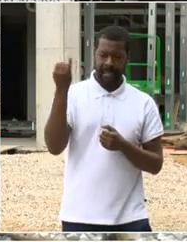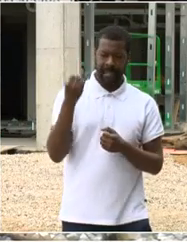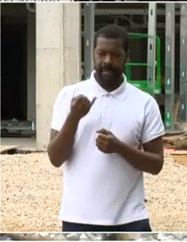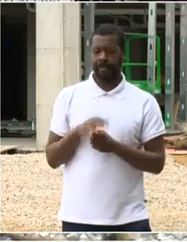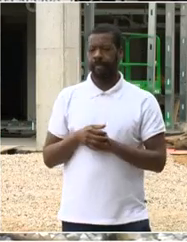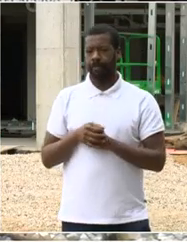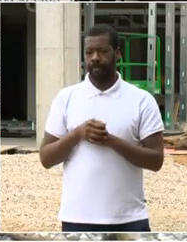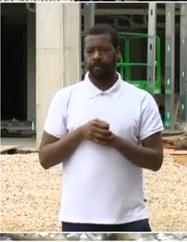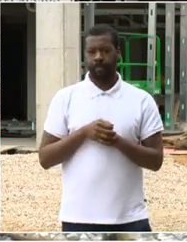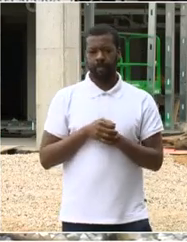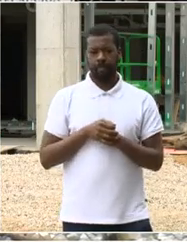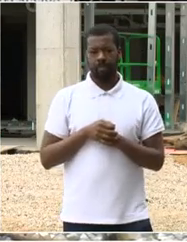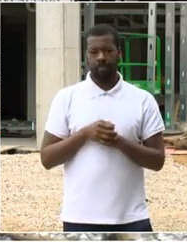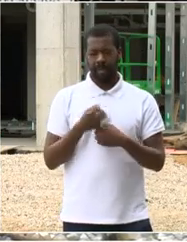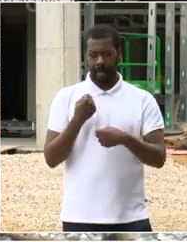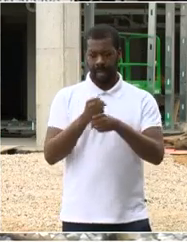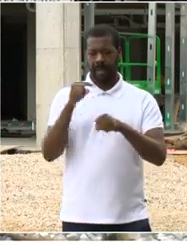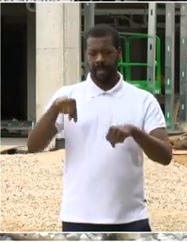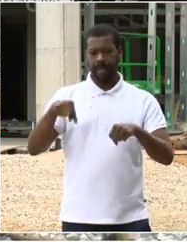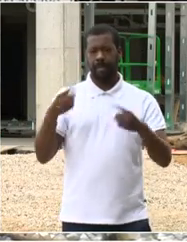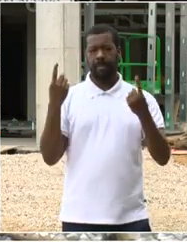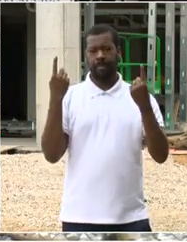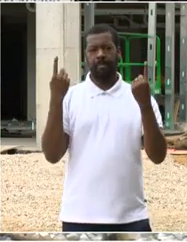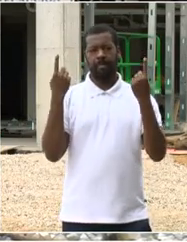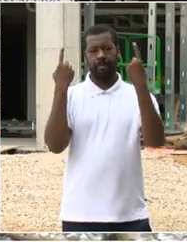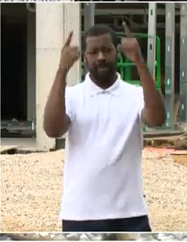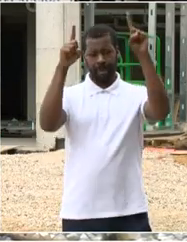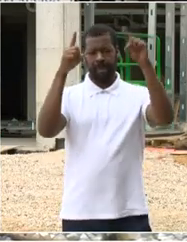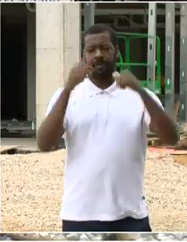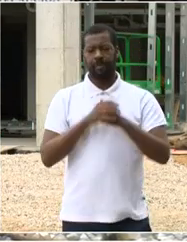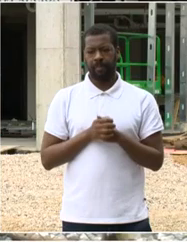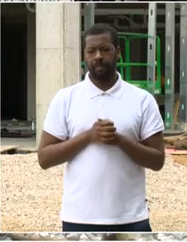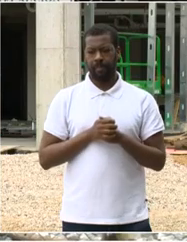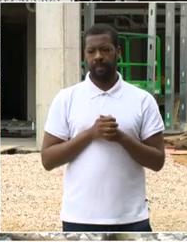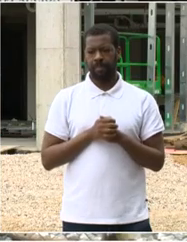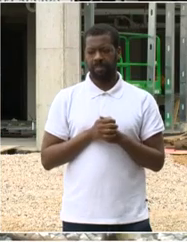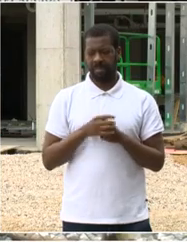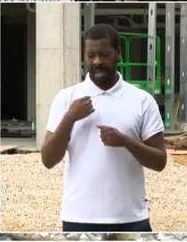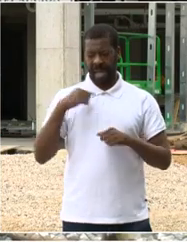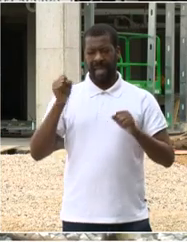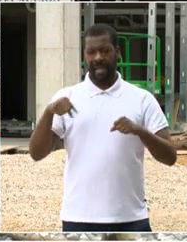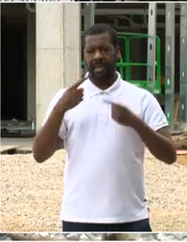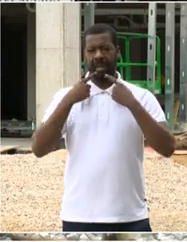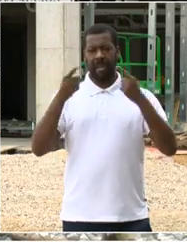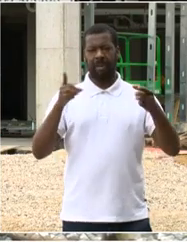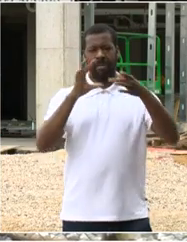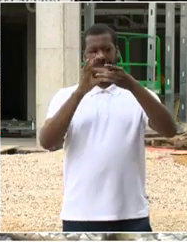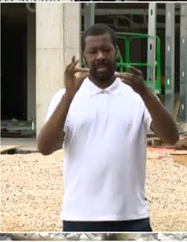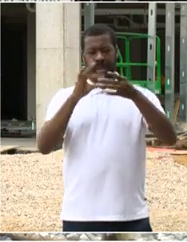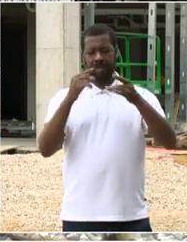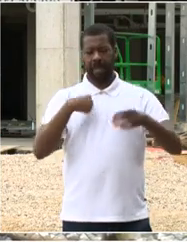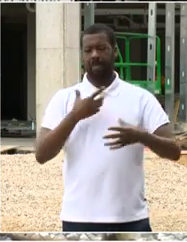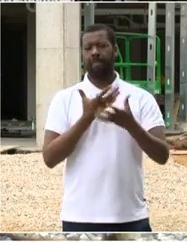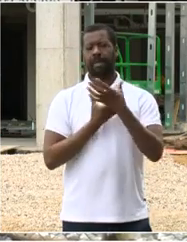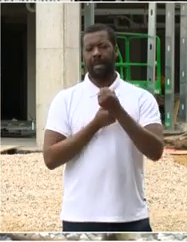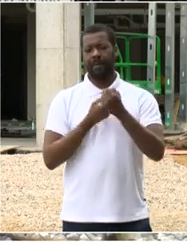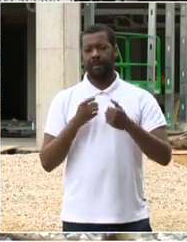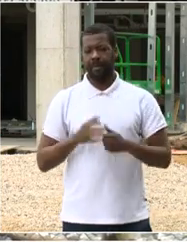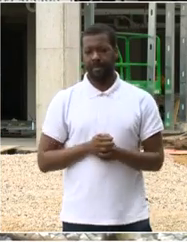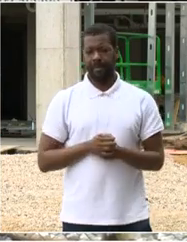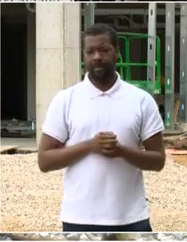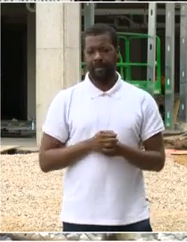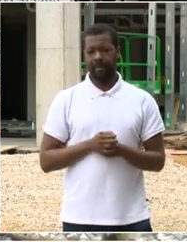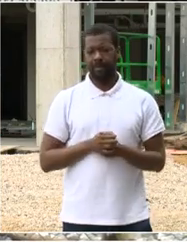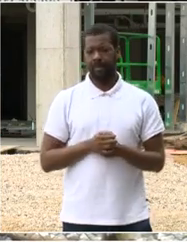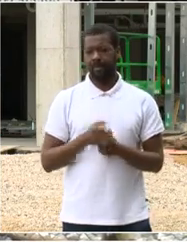us reaching our goals. I'm able to make this statement today with confidence